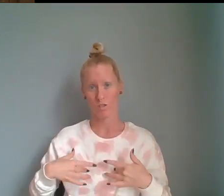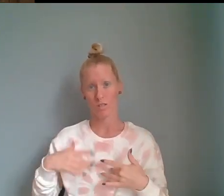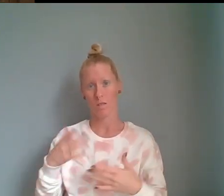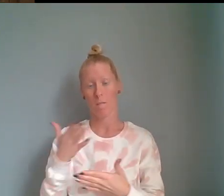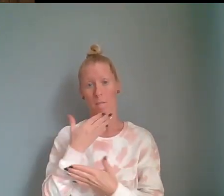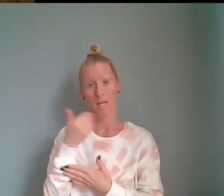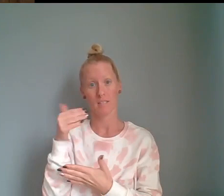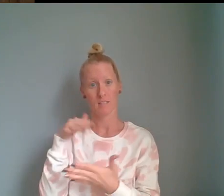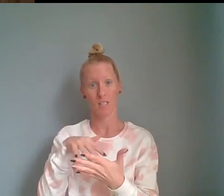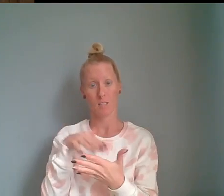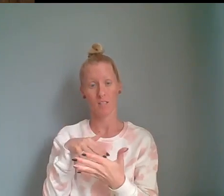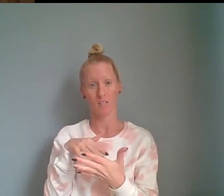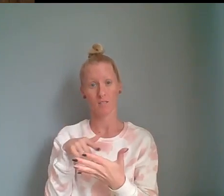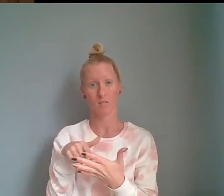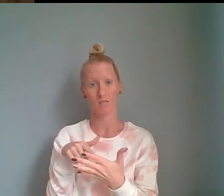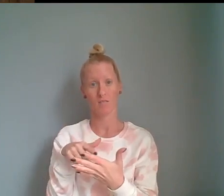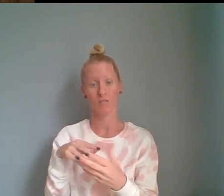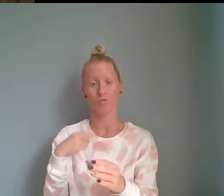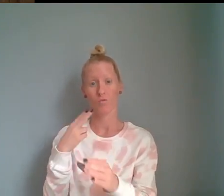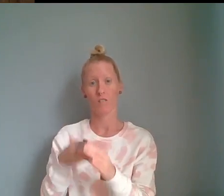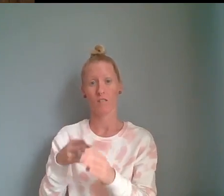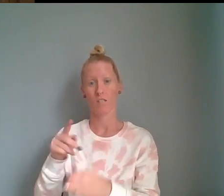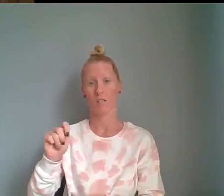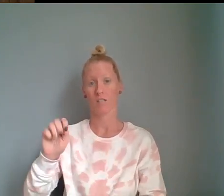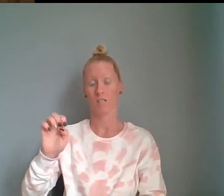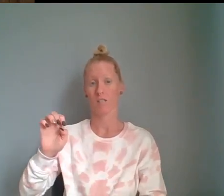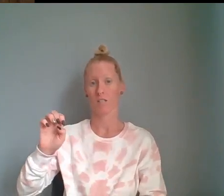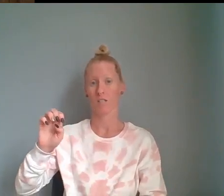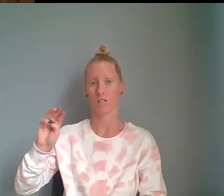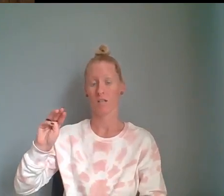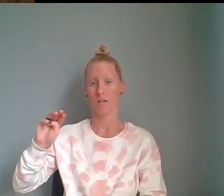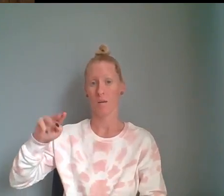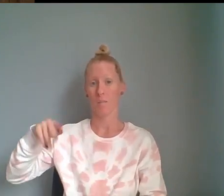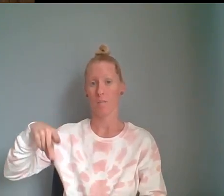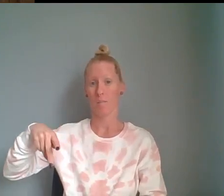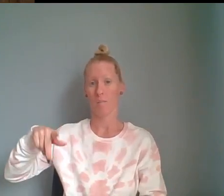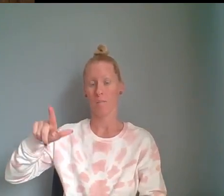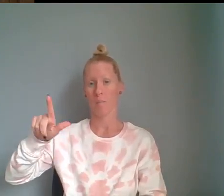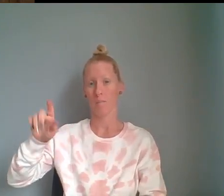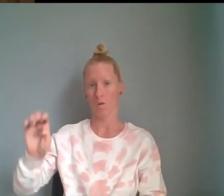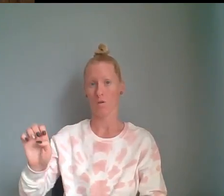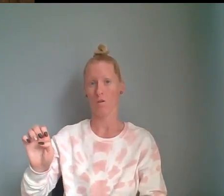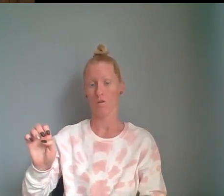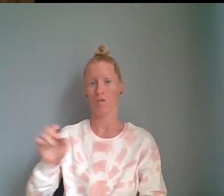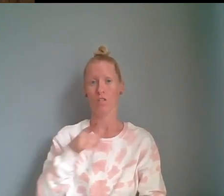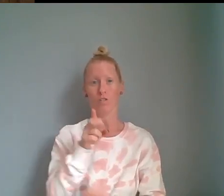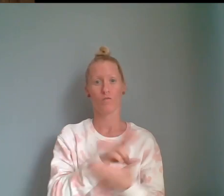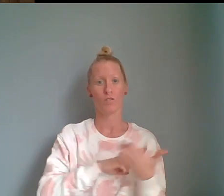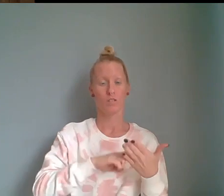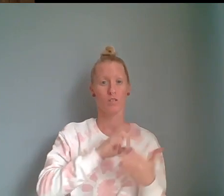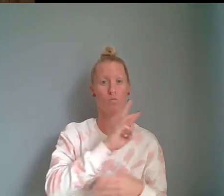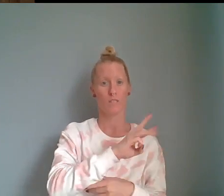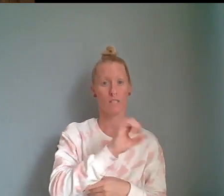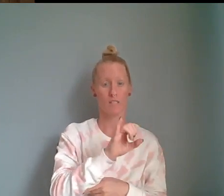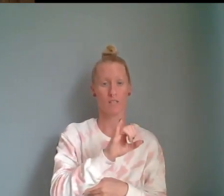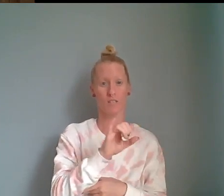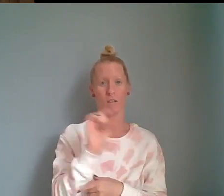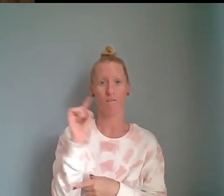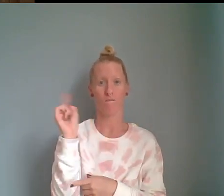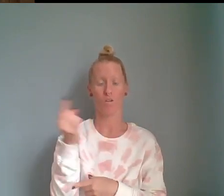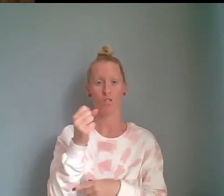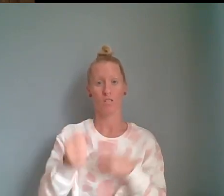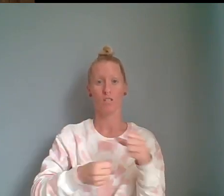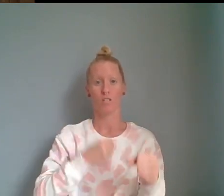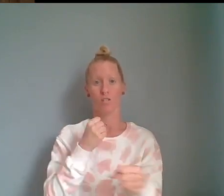was a study that was jointly done at Temple University and University of Wisconsin, where they identified first-year college students with a